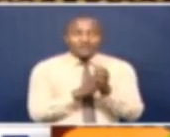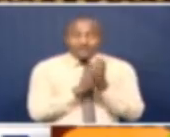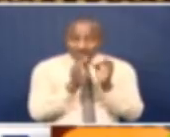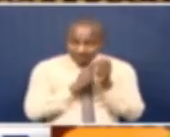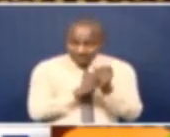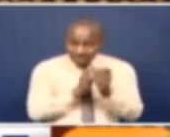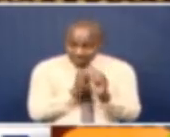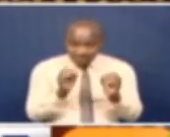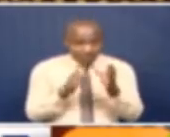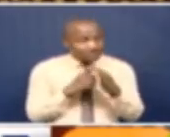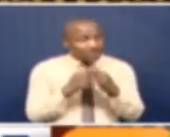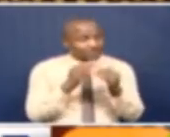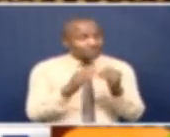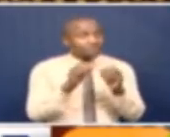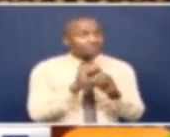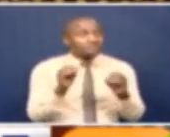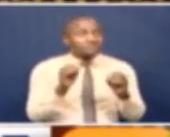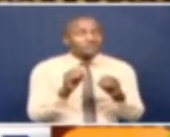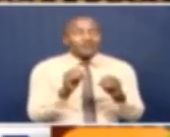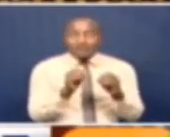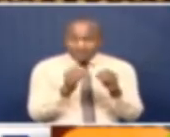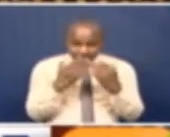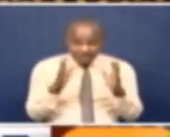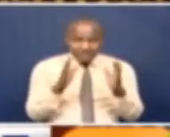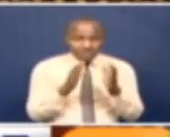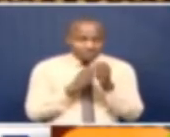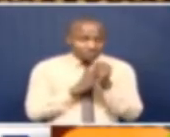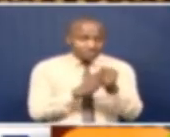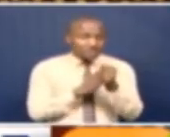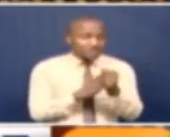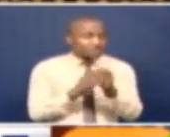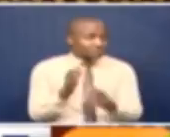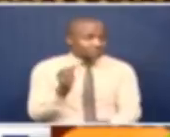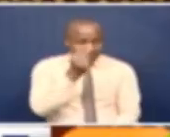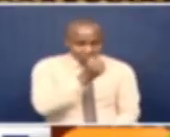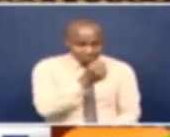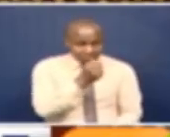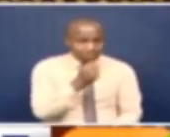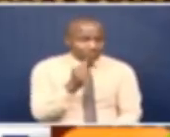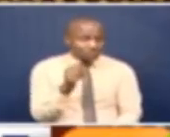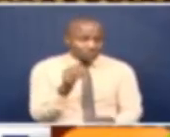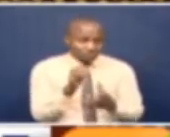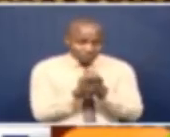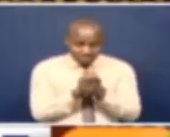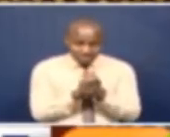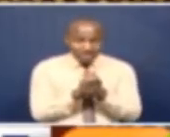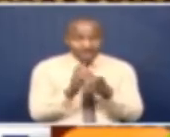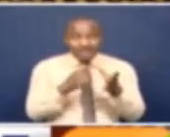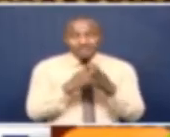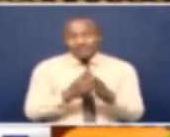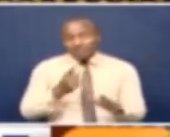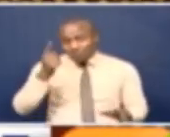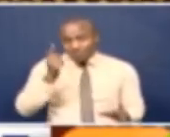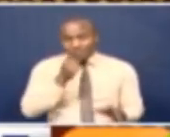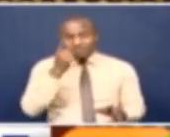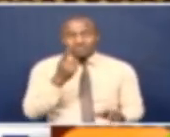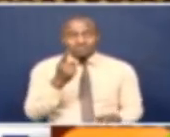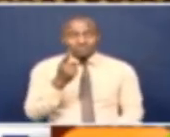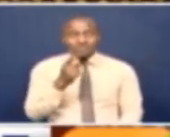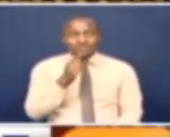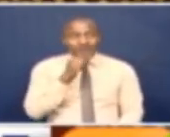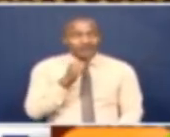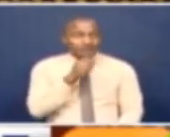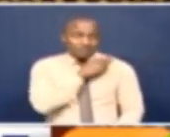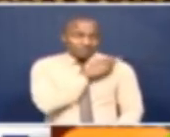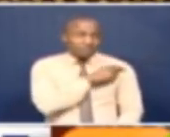minority. So Jubilee has appointed its leadership. Then it is the whip who then